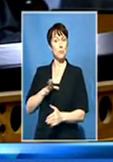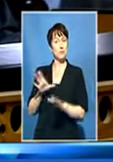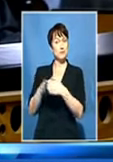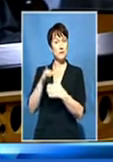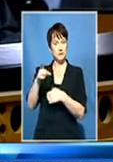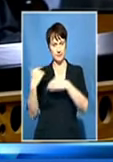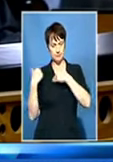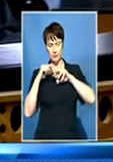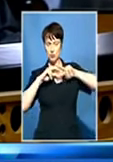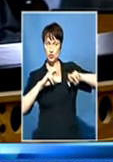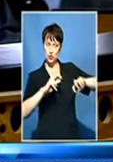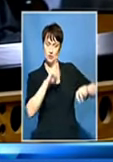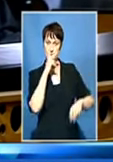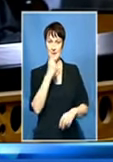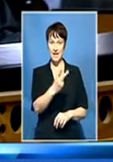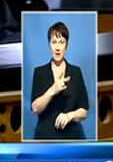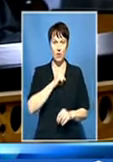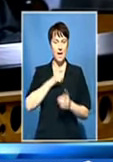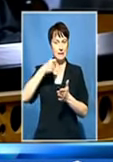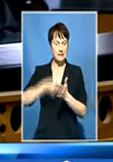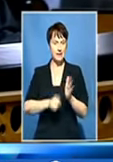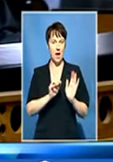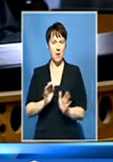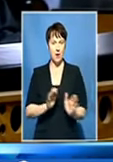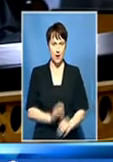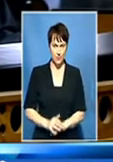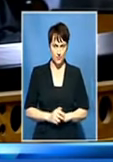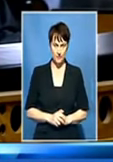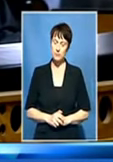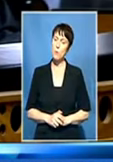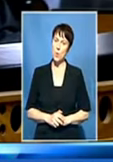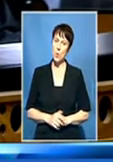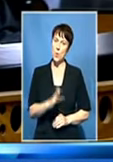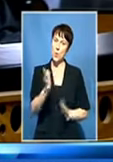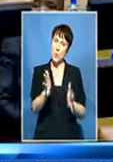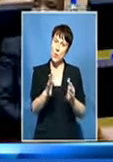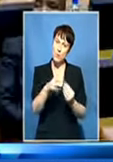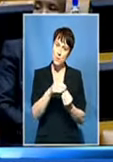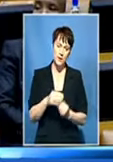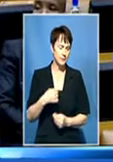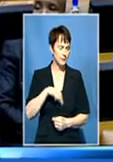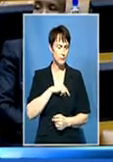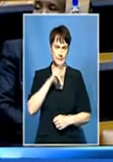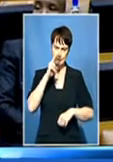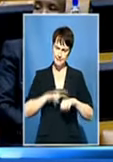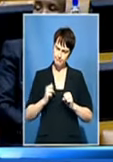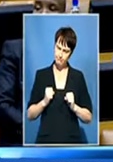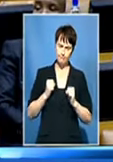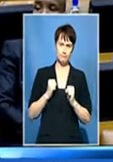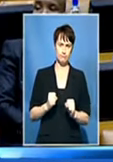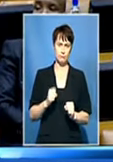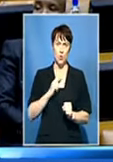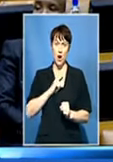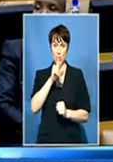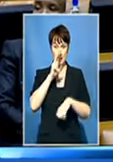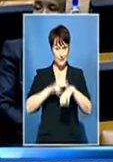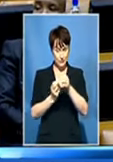I think it will not be completely new to him when he ascends this position. And I would assume there would have been a lot of discussions